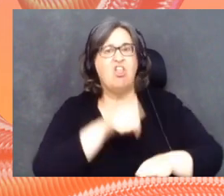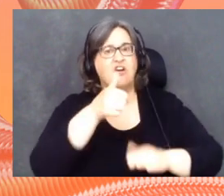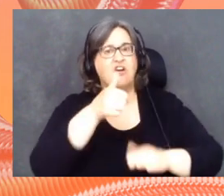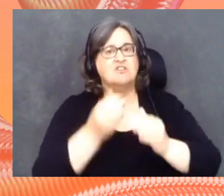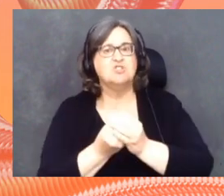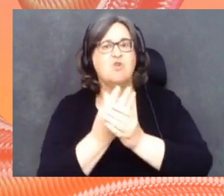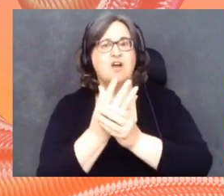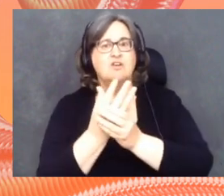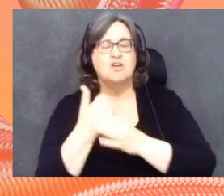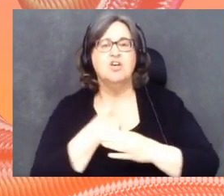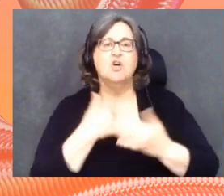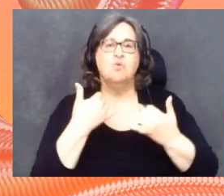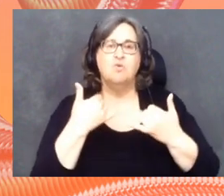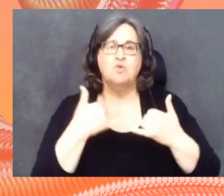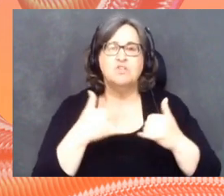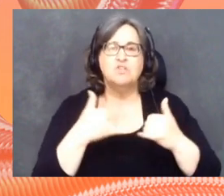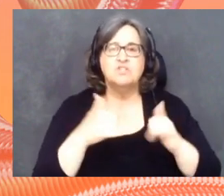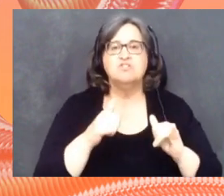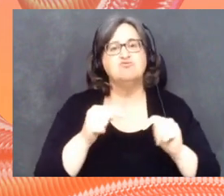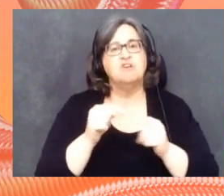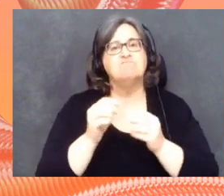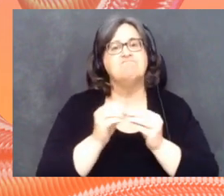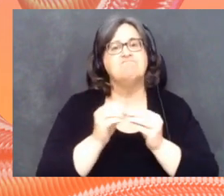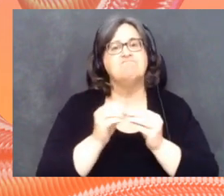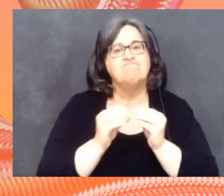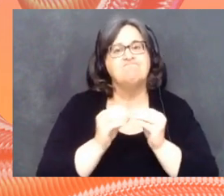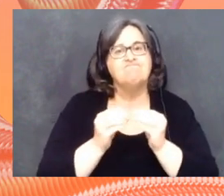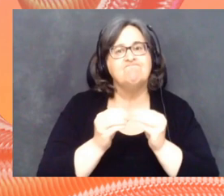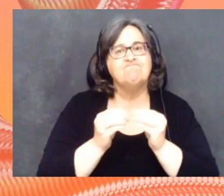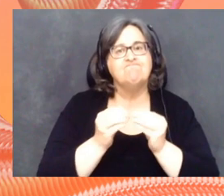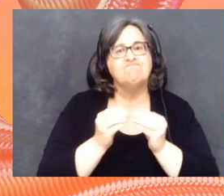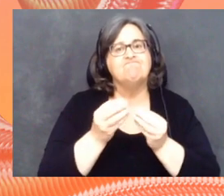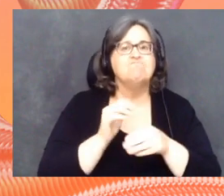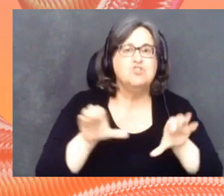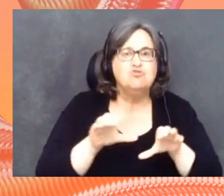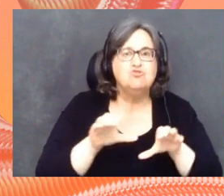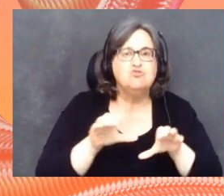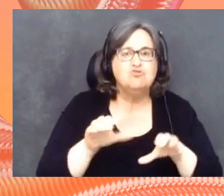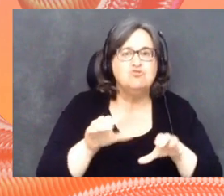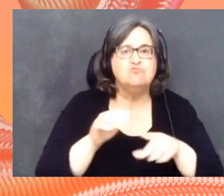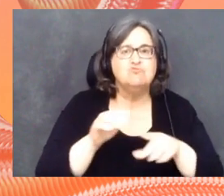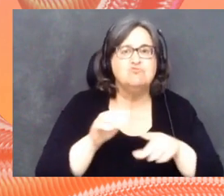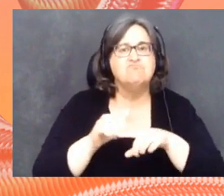still remediating the soil that we're trying to grow those practices in.